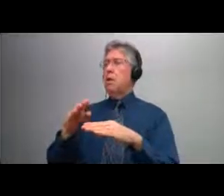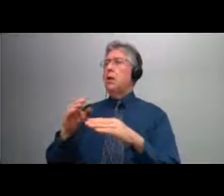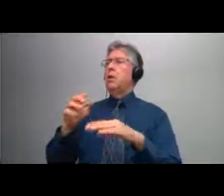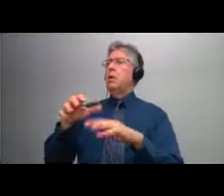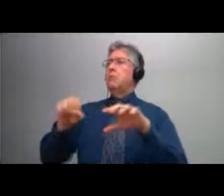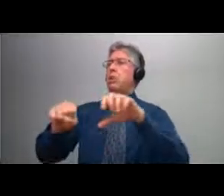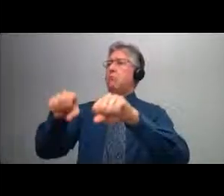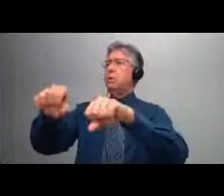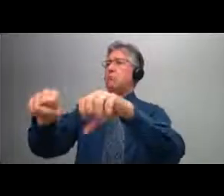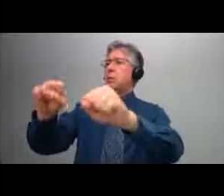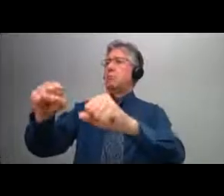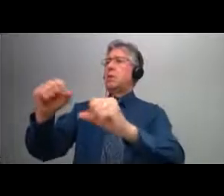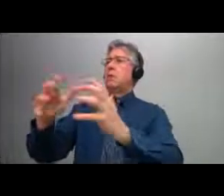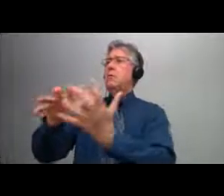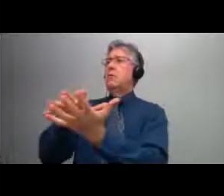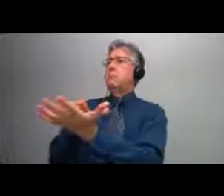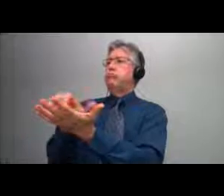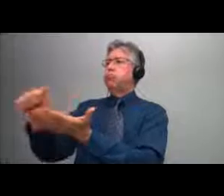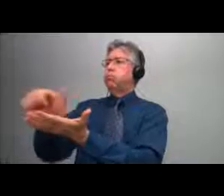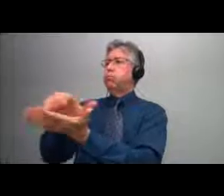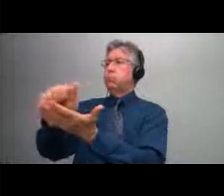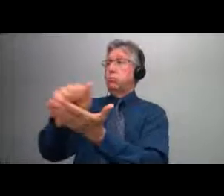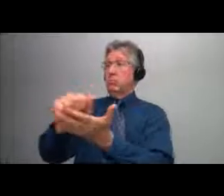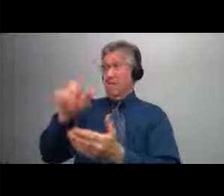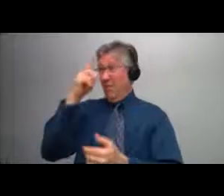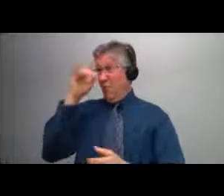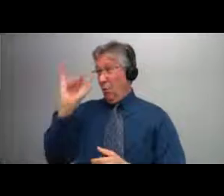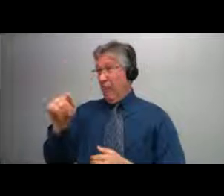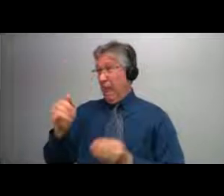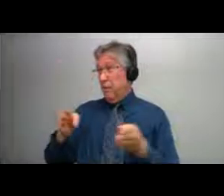to accommodate a widening of Loisdale Road?